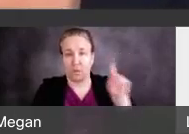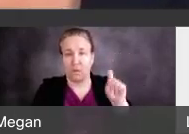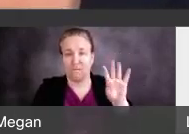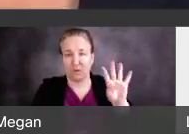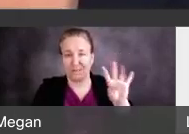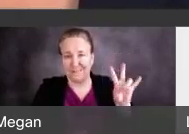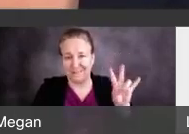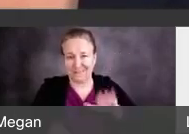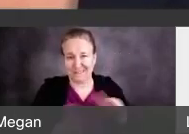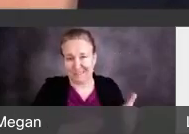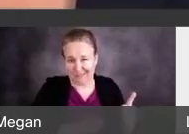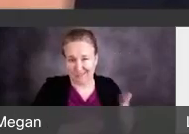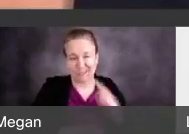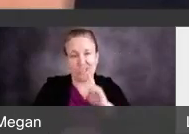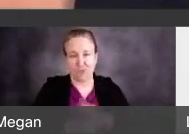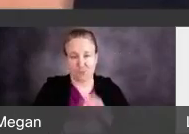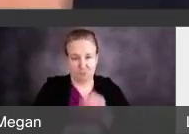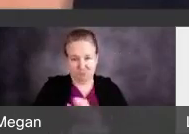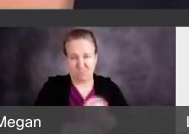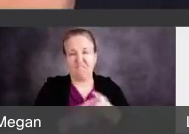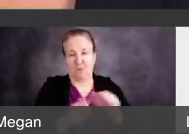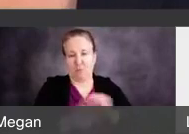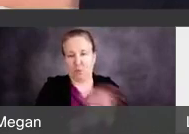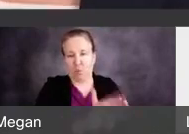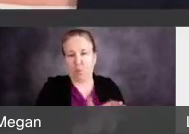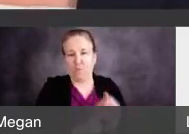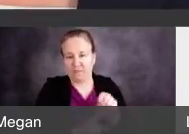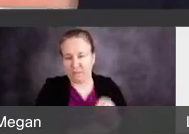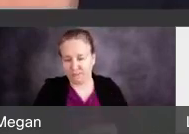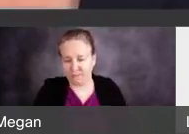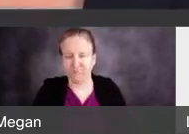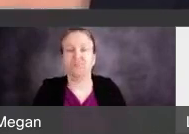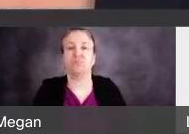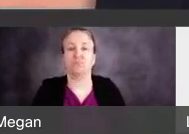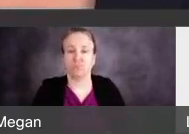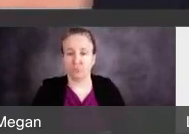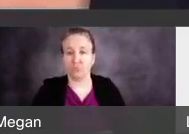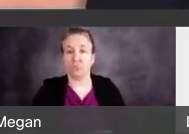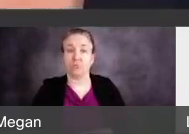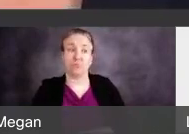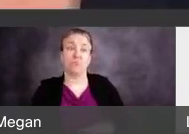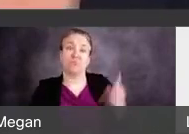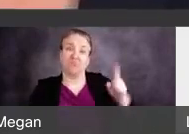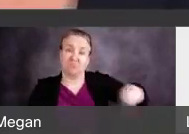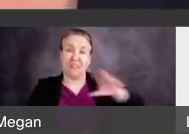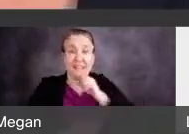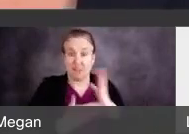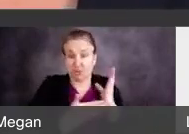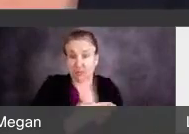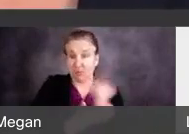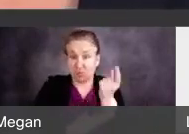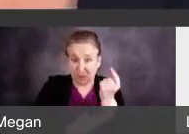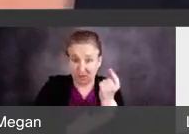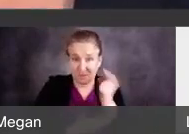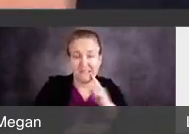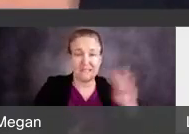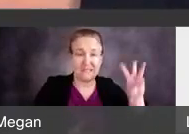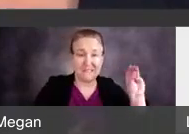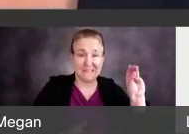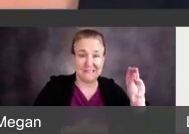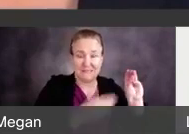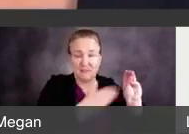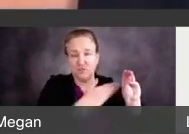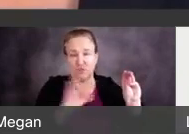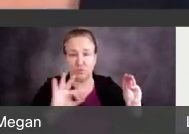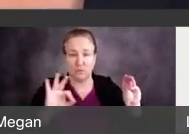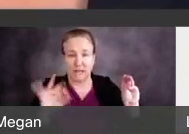1,147 deaths confirmed positive from COVID-19. These 22 individuals ranged in age from 60 to 98